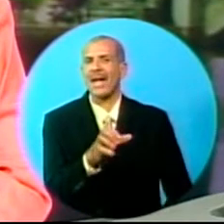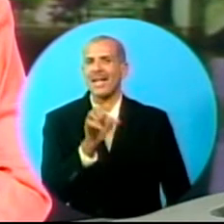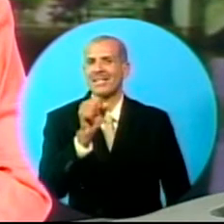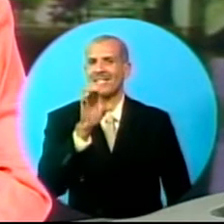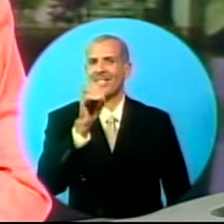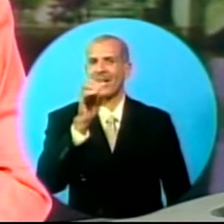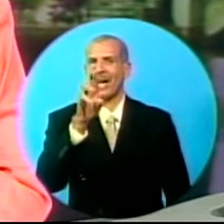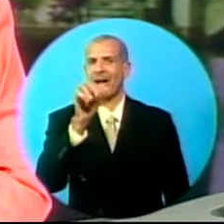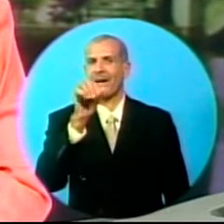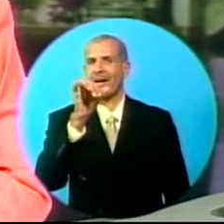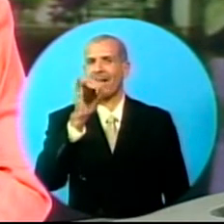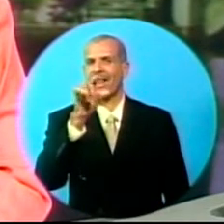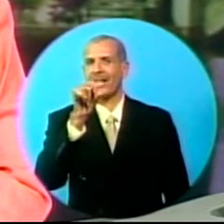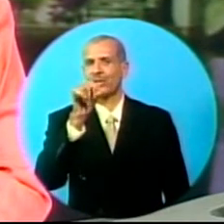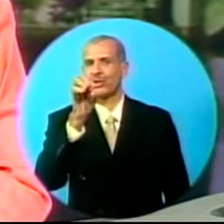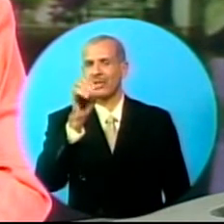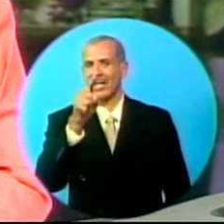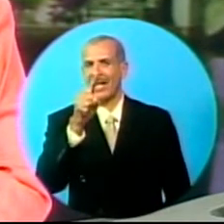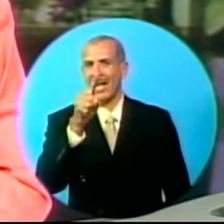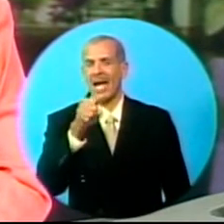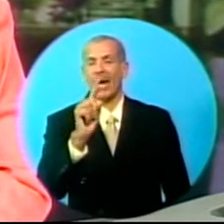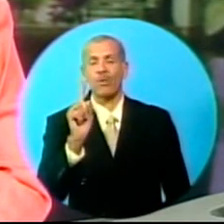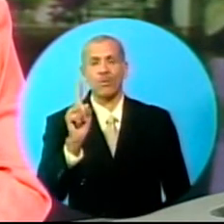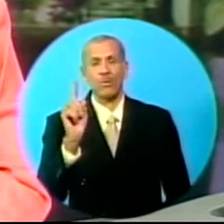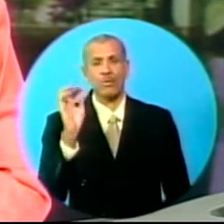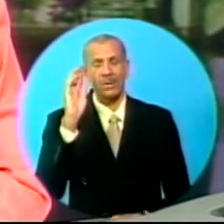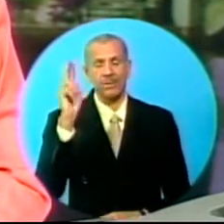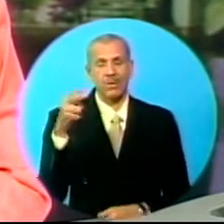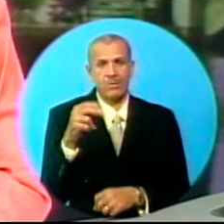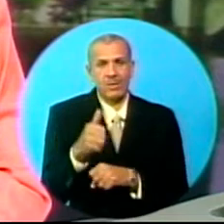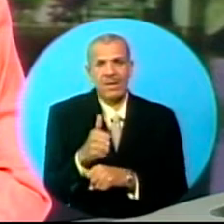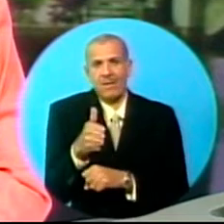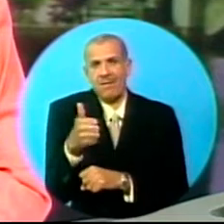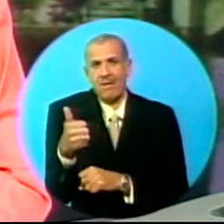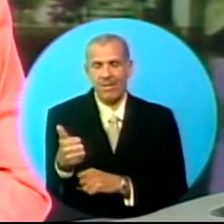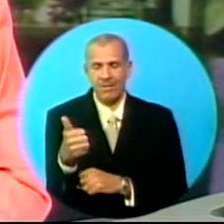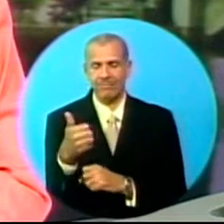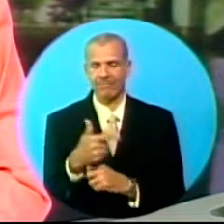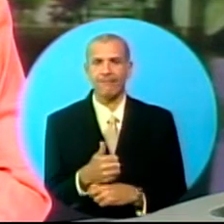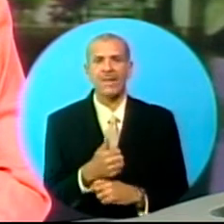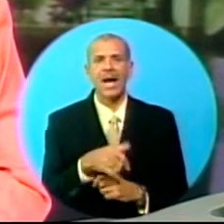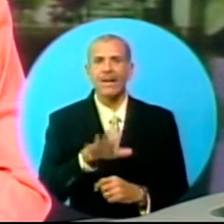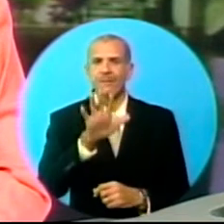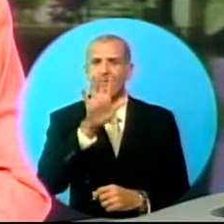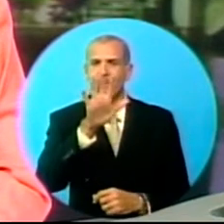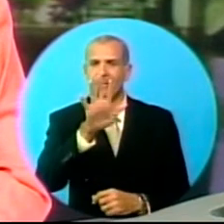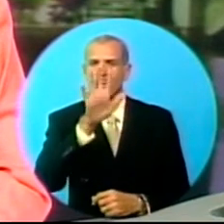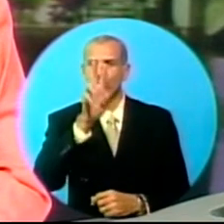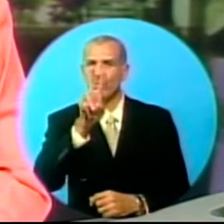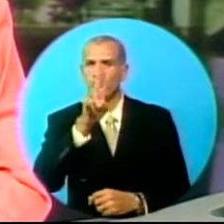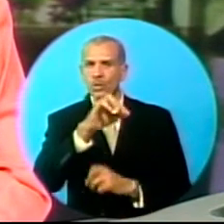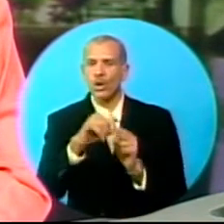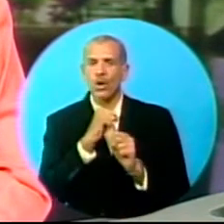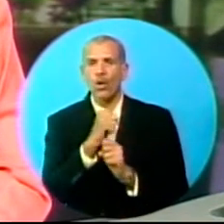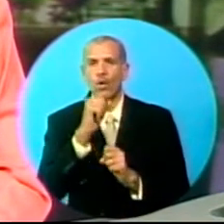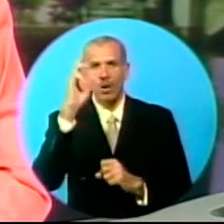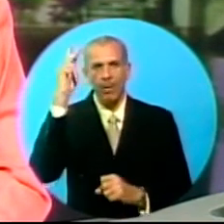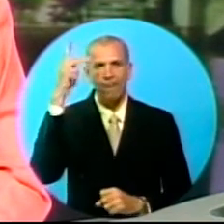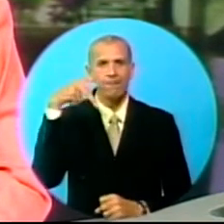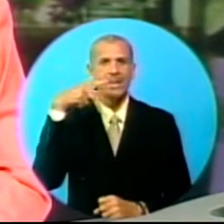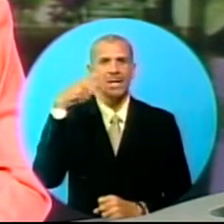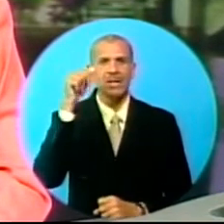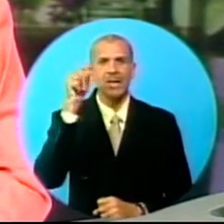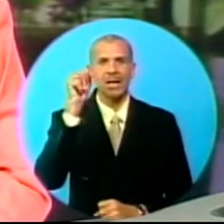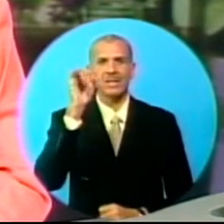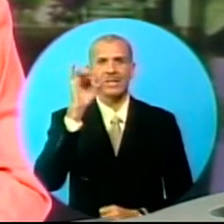while Quinton was charged with an additional count of sacrilege. And as a result, 52-year-old Patricia Anne Grant and 53